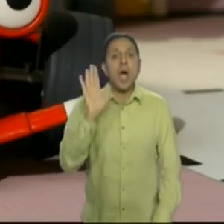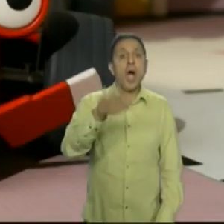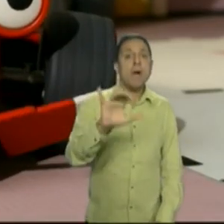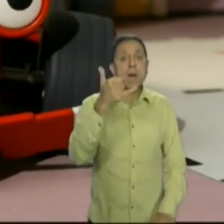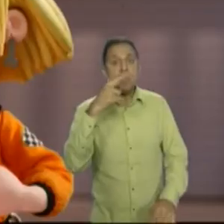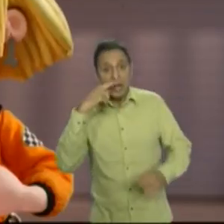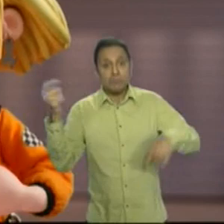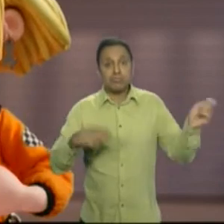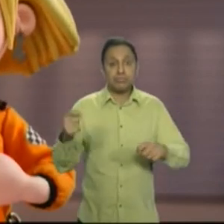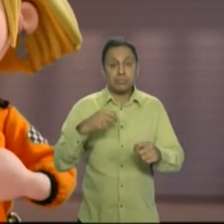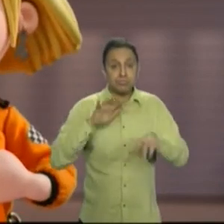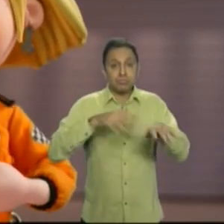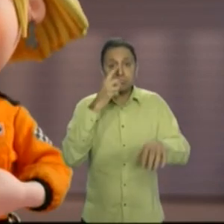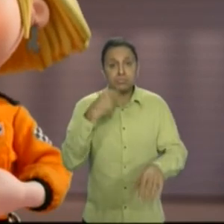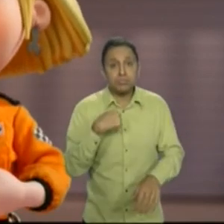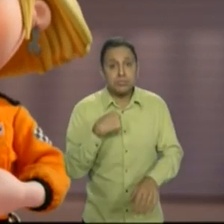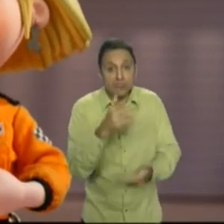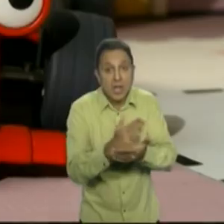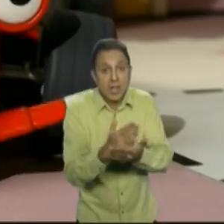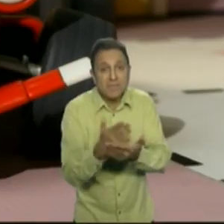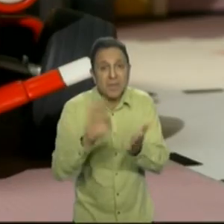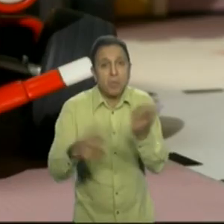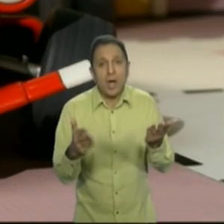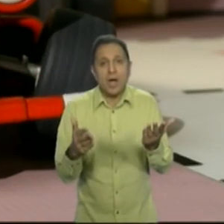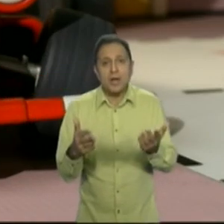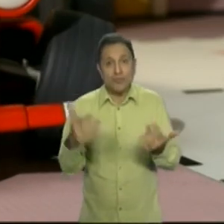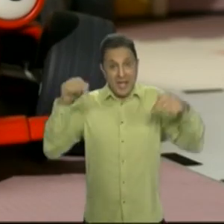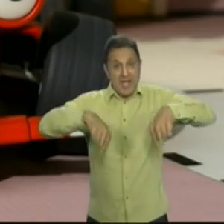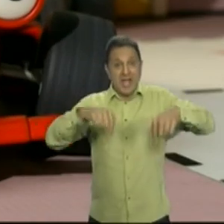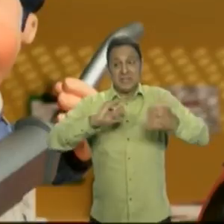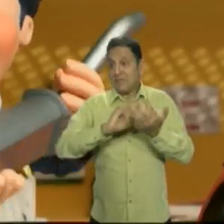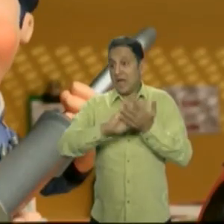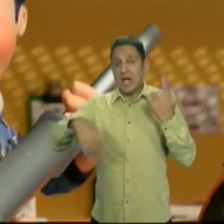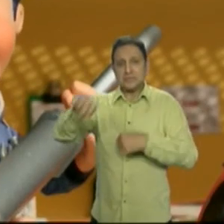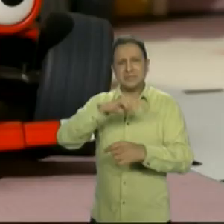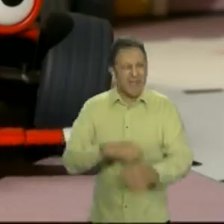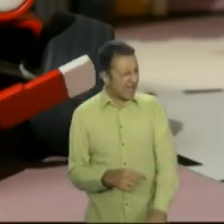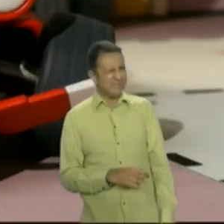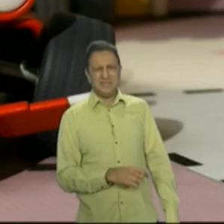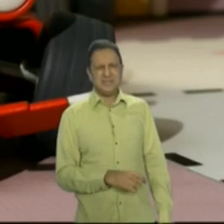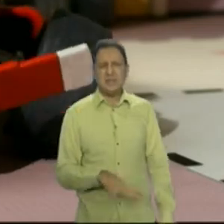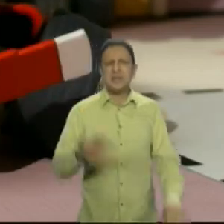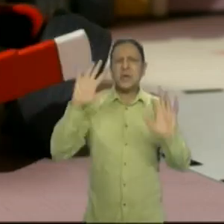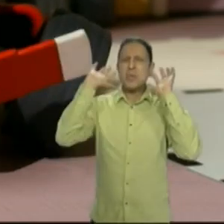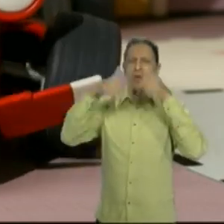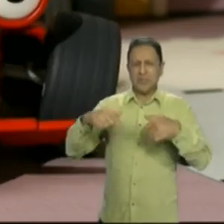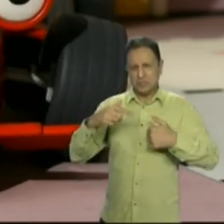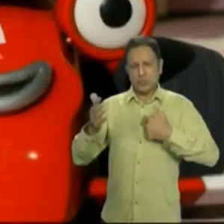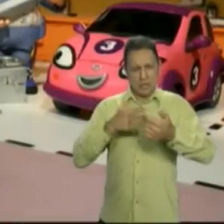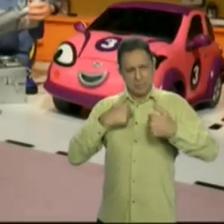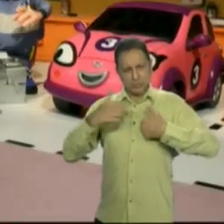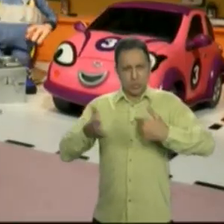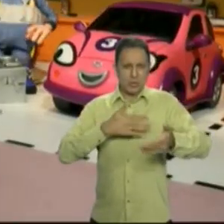parade after all. Really? Where from? Right here at Silverhatch. Eh? Don't worry, leave it to me.